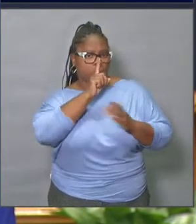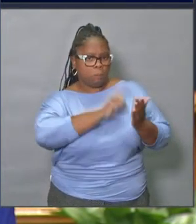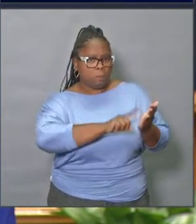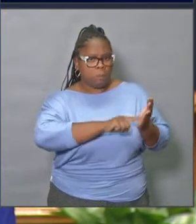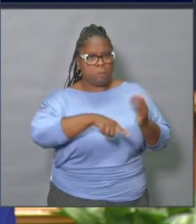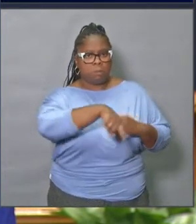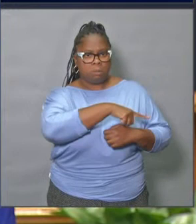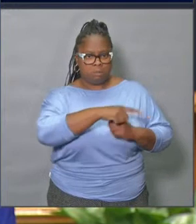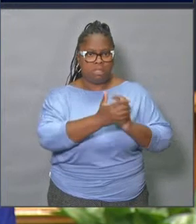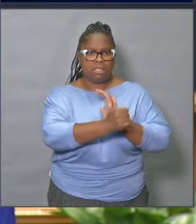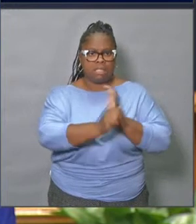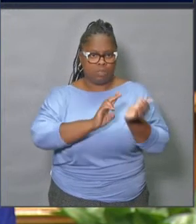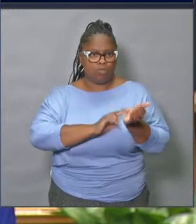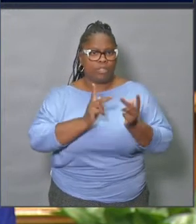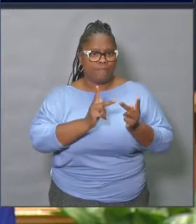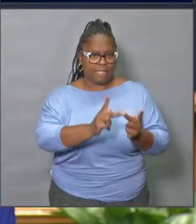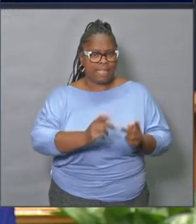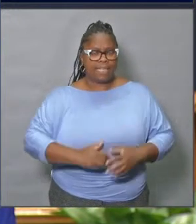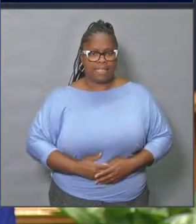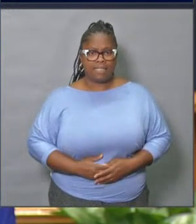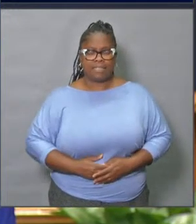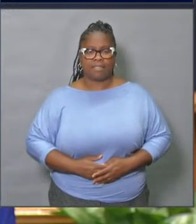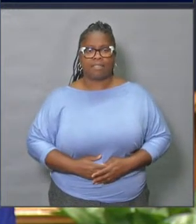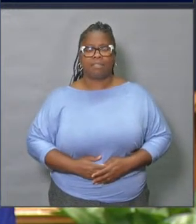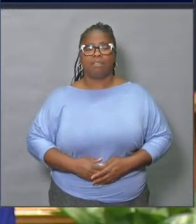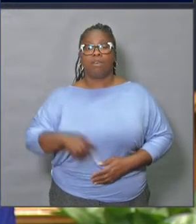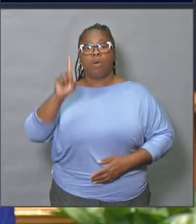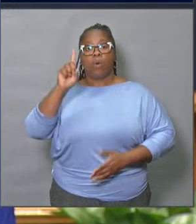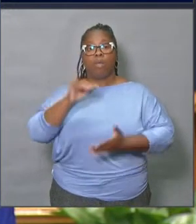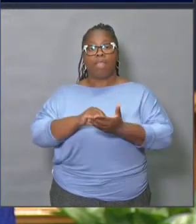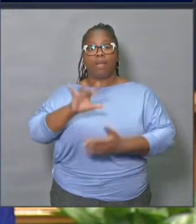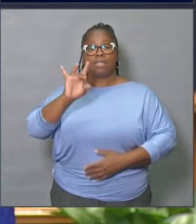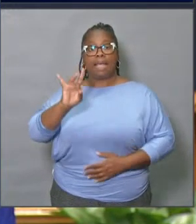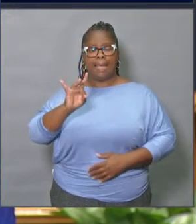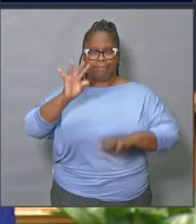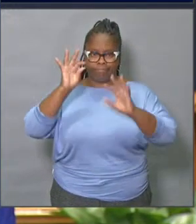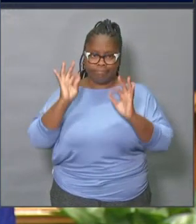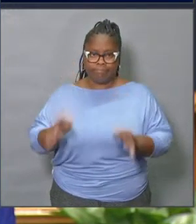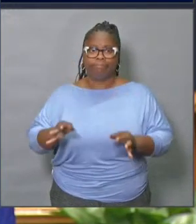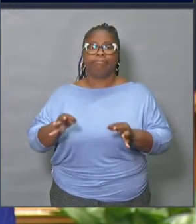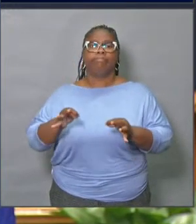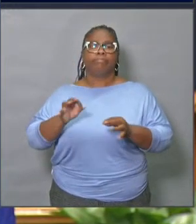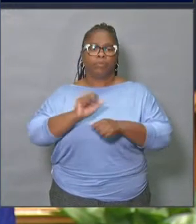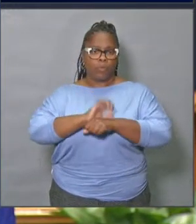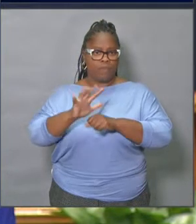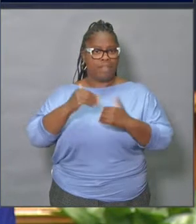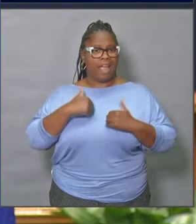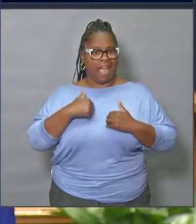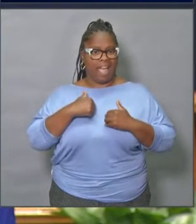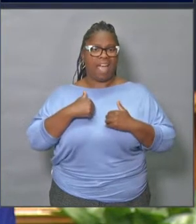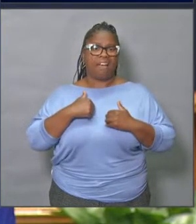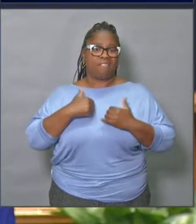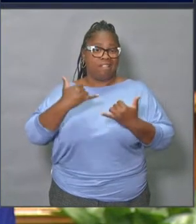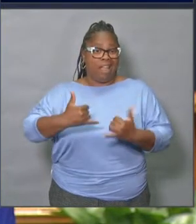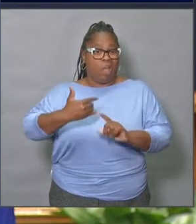facilities. We are reporting 1,008 confirmed cases at some point in the jail